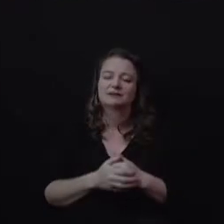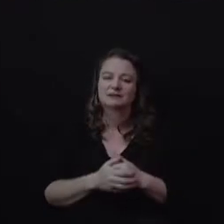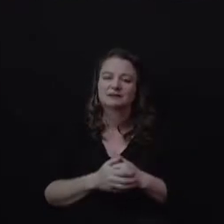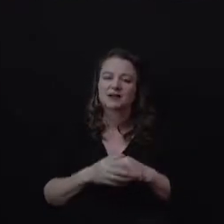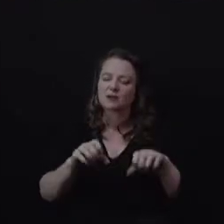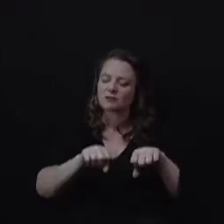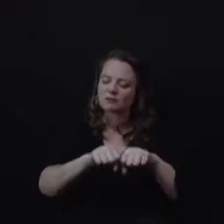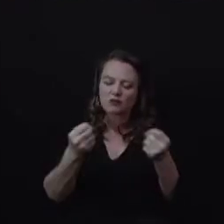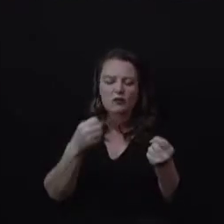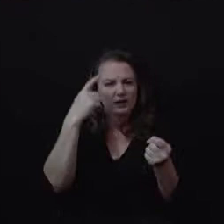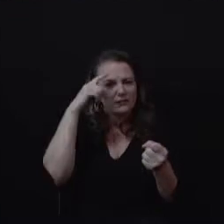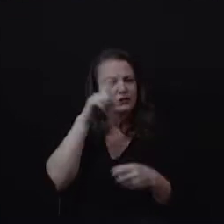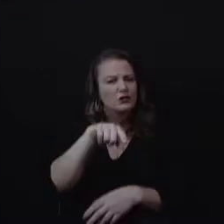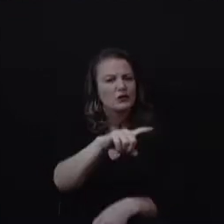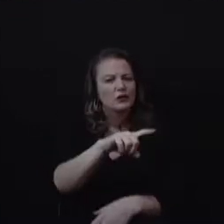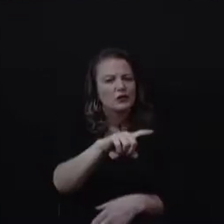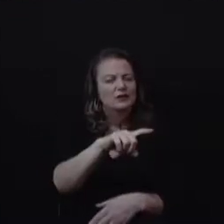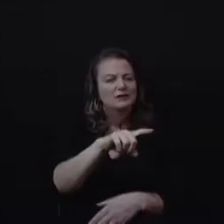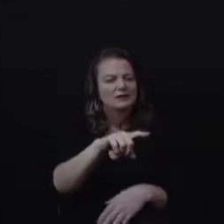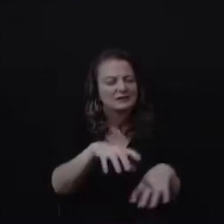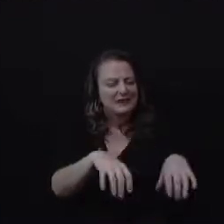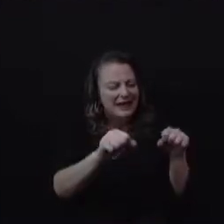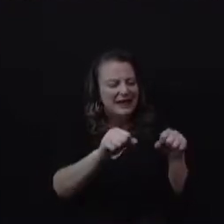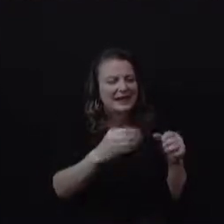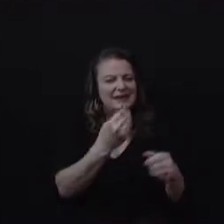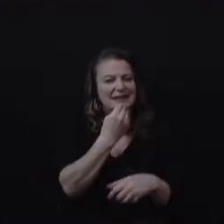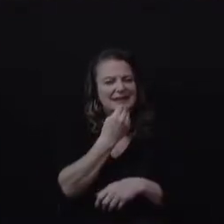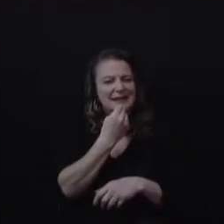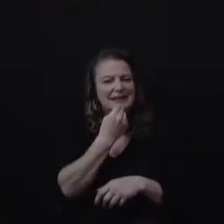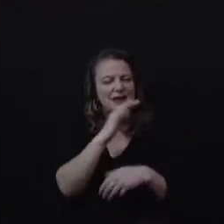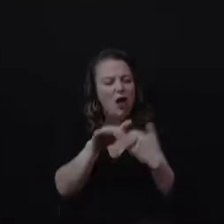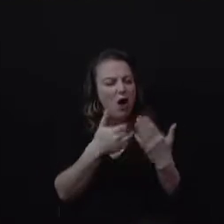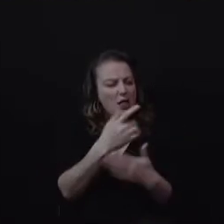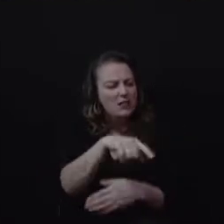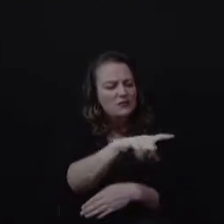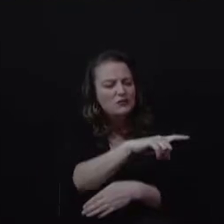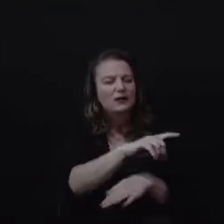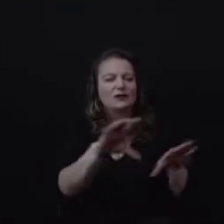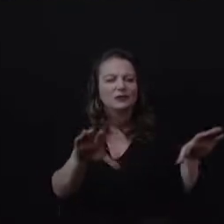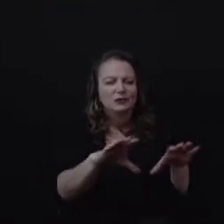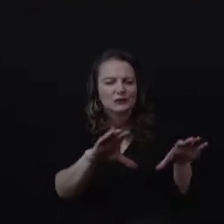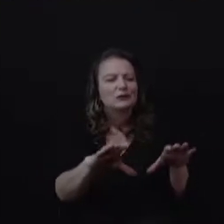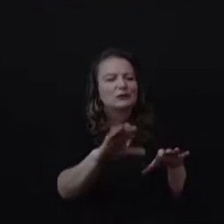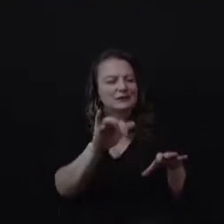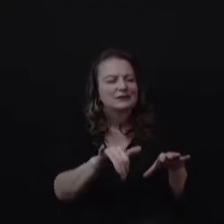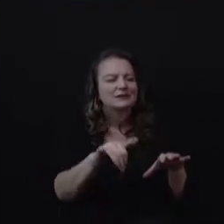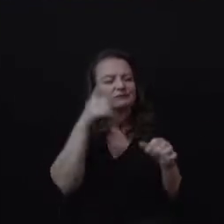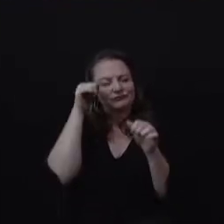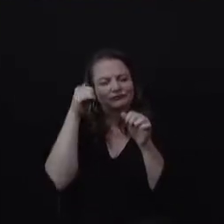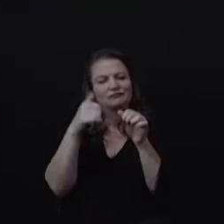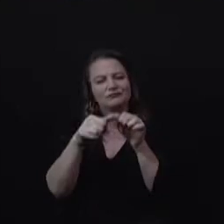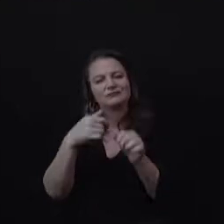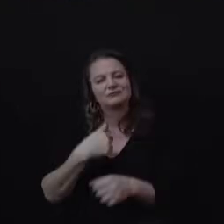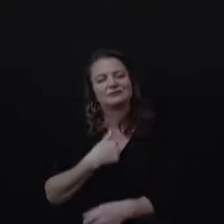broken for you. Take and eat, all of you, and do this in remembrance